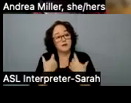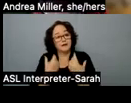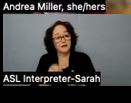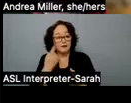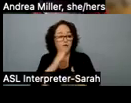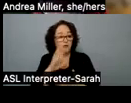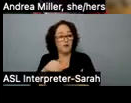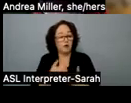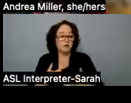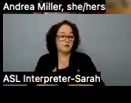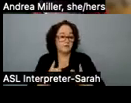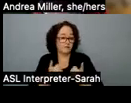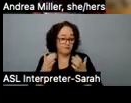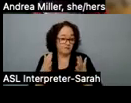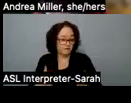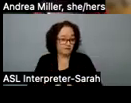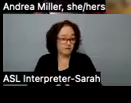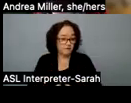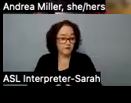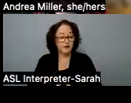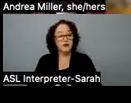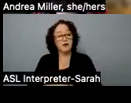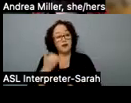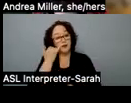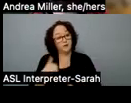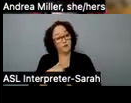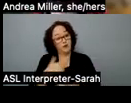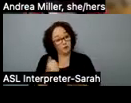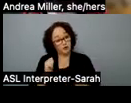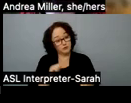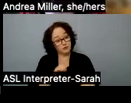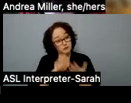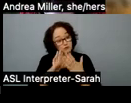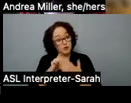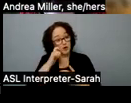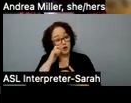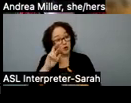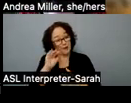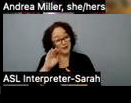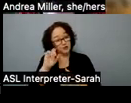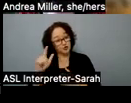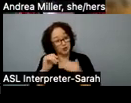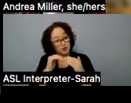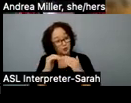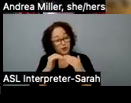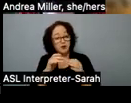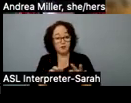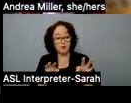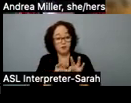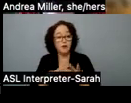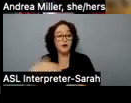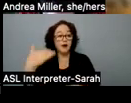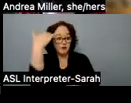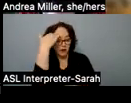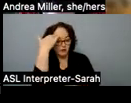survivors. If we want to address racial equity, we have to acknowledge it, learn about it, and